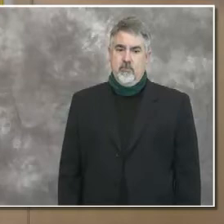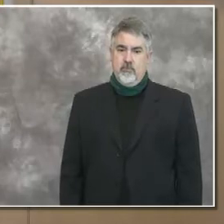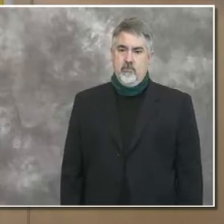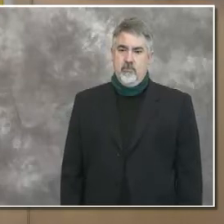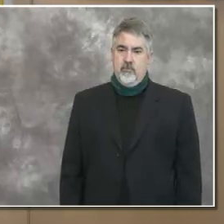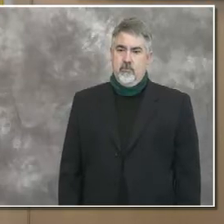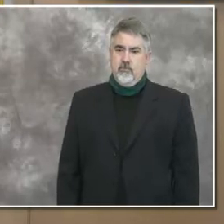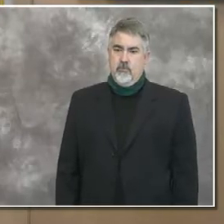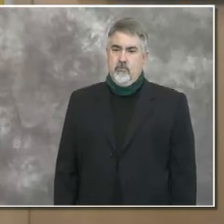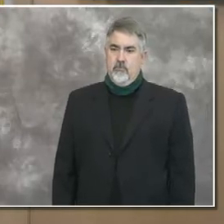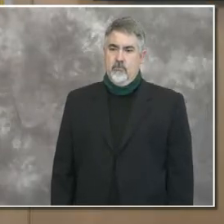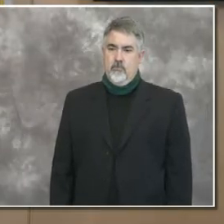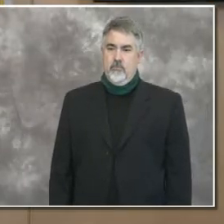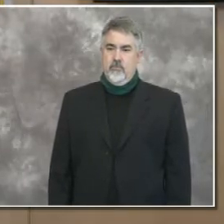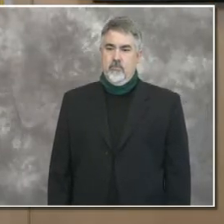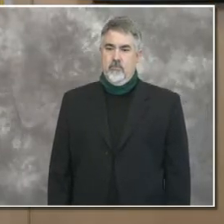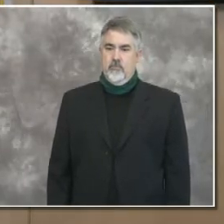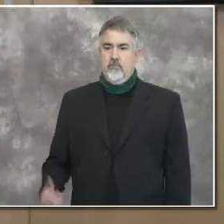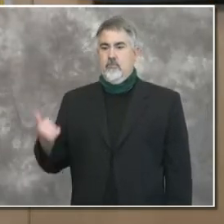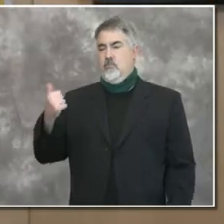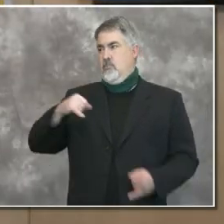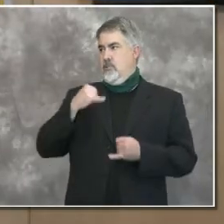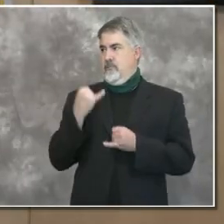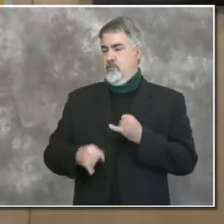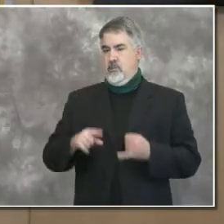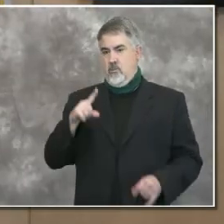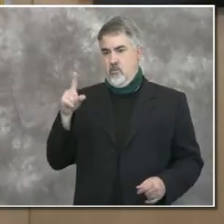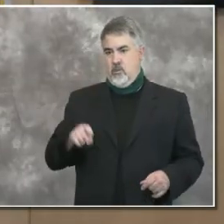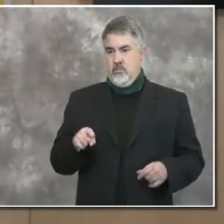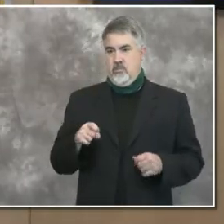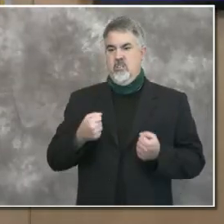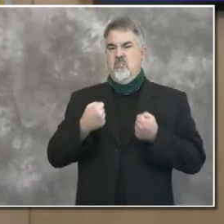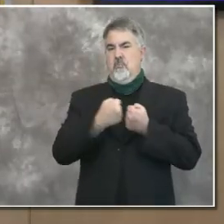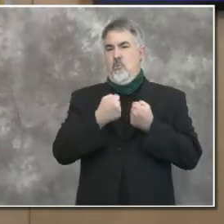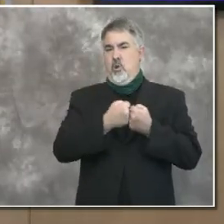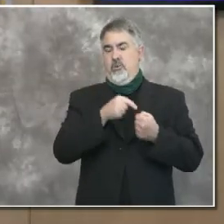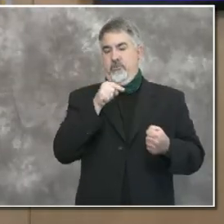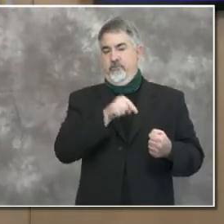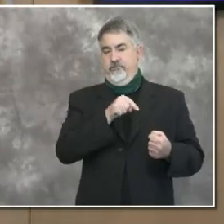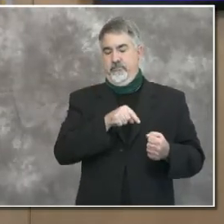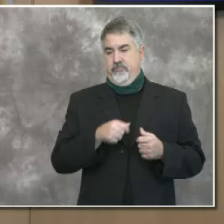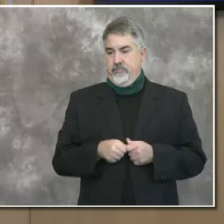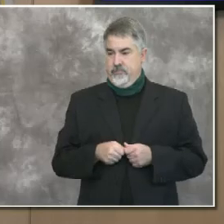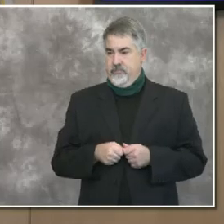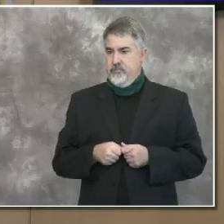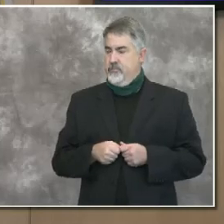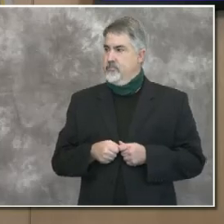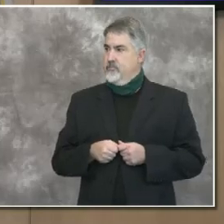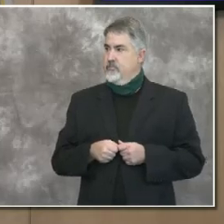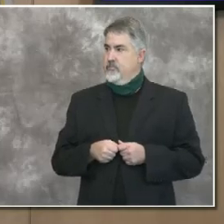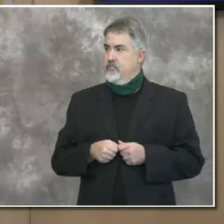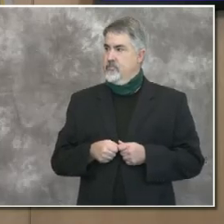Okay, I think we have one final question dealing with the border. Yes, let me pull that one up here.